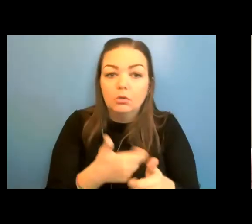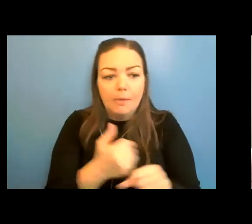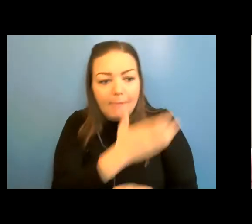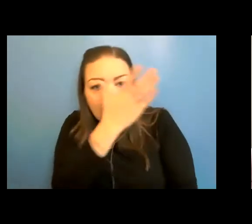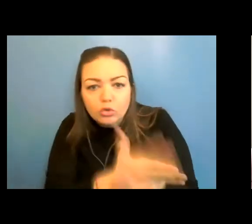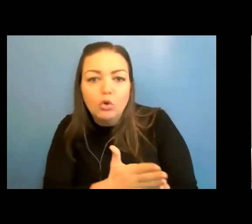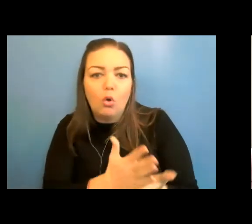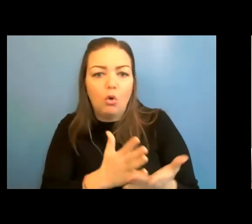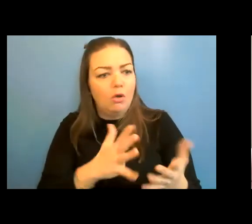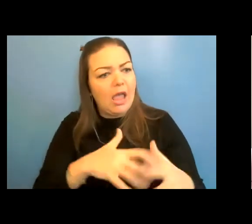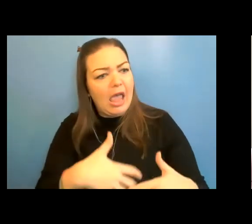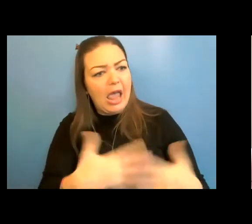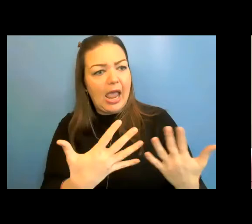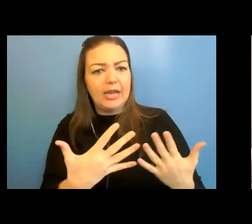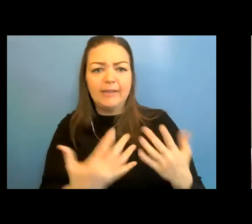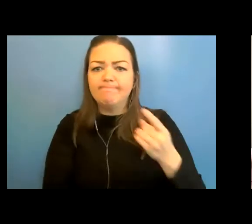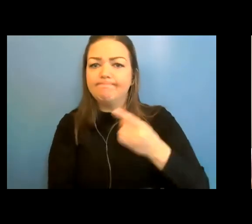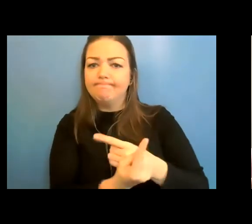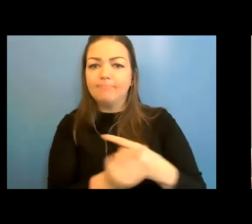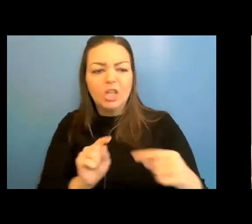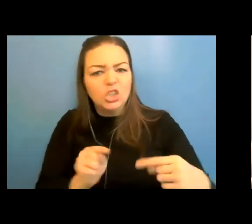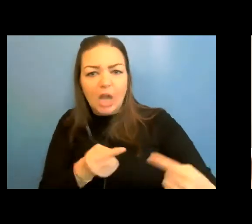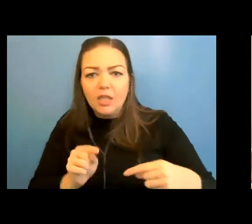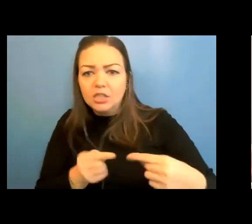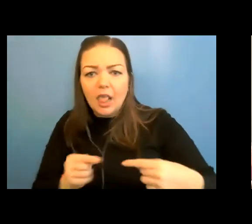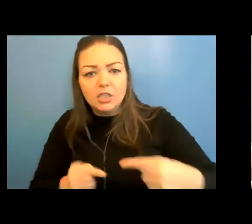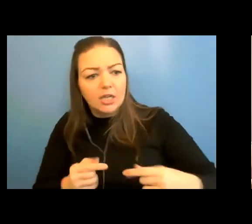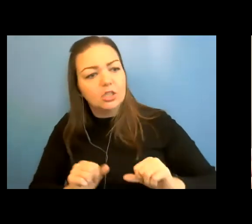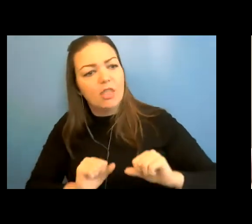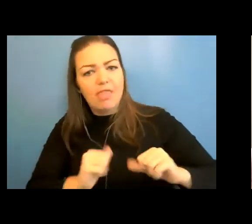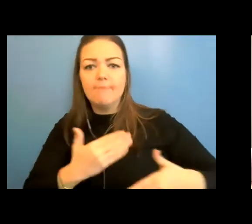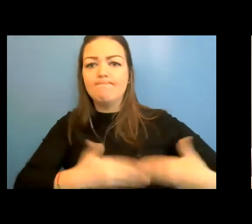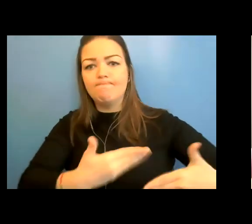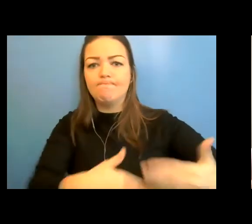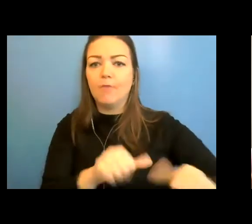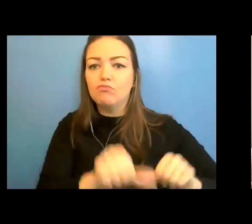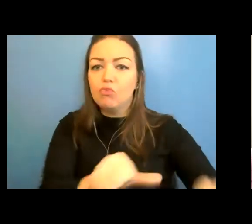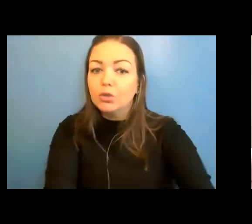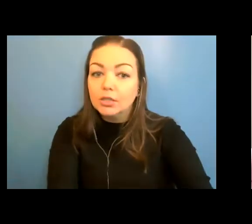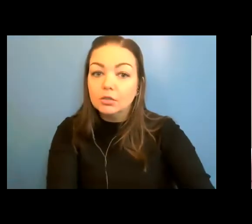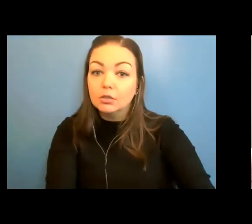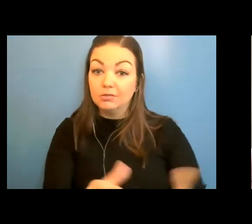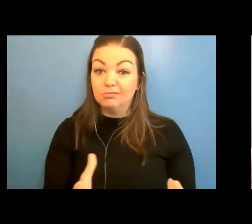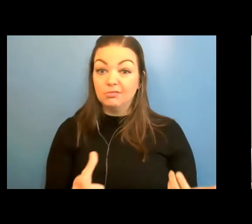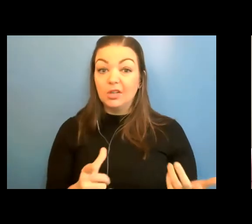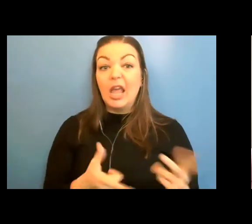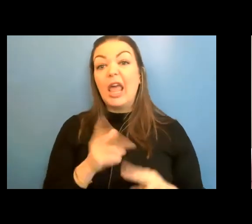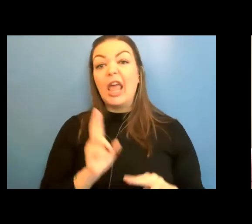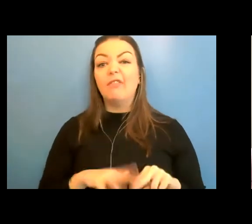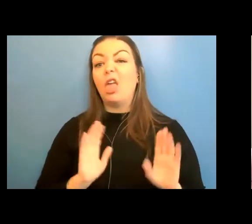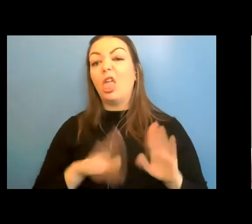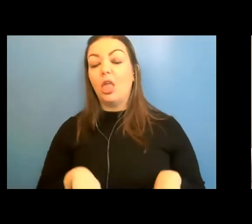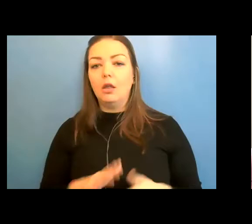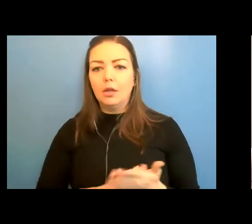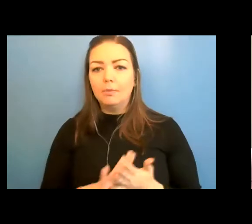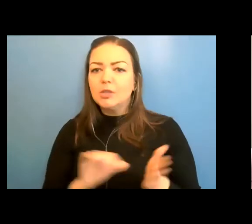kind of challenge and change the way in which the system works, because otherwise we'd be avoiding